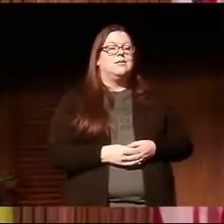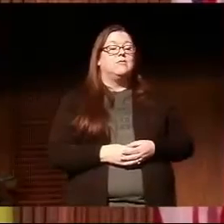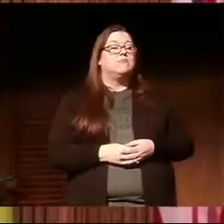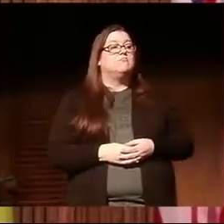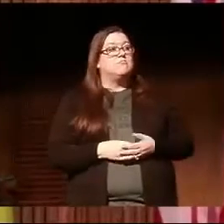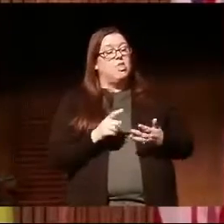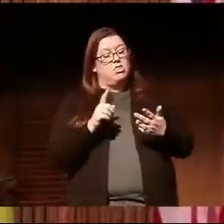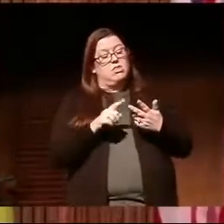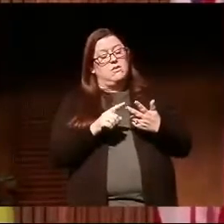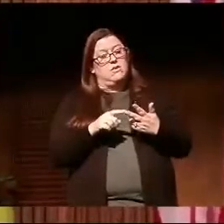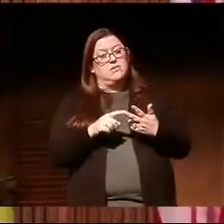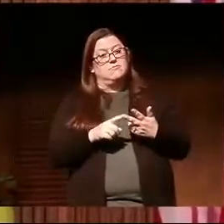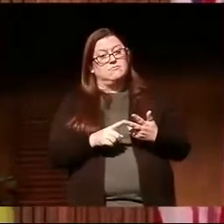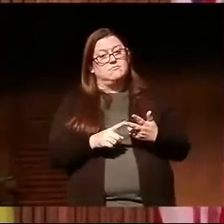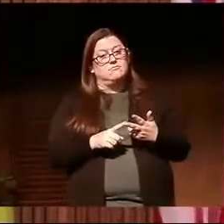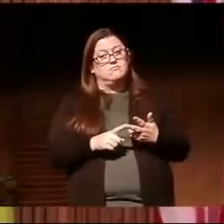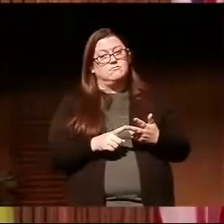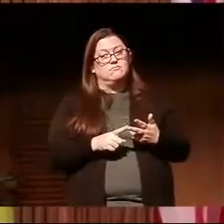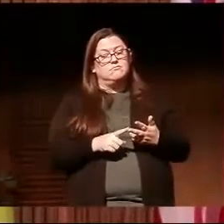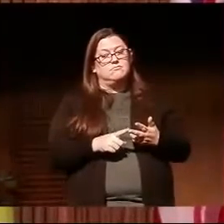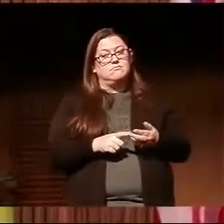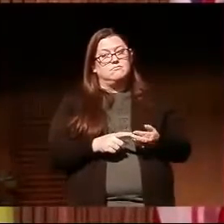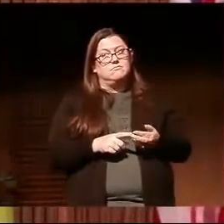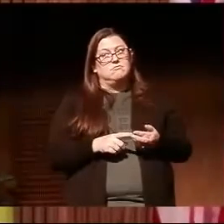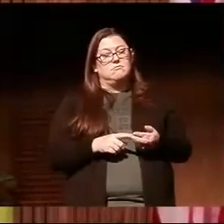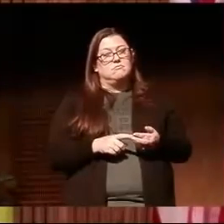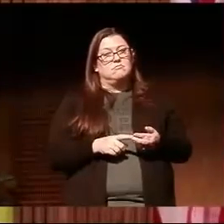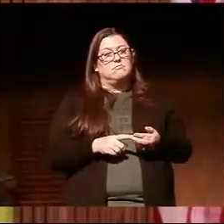Then there's the some who come from the